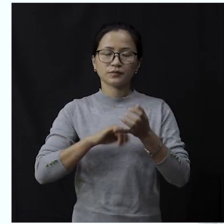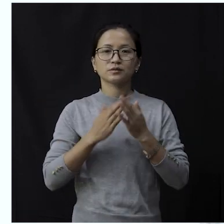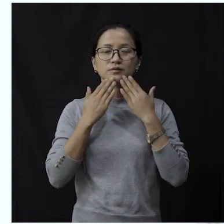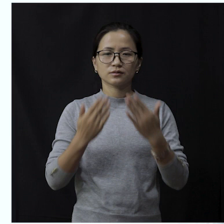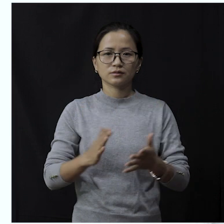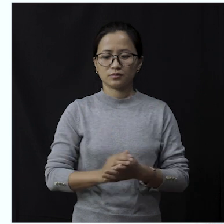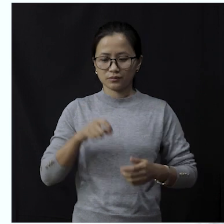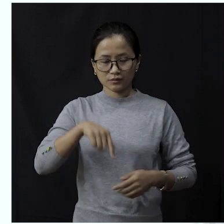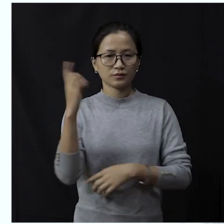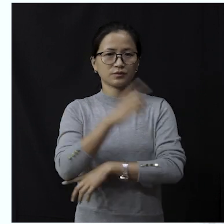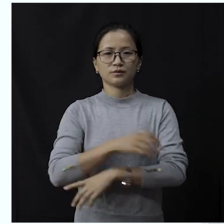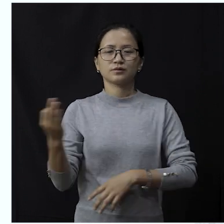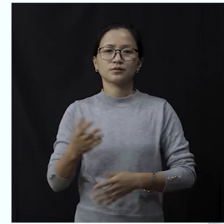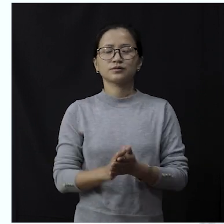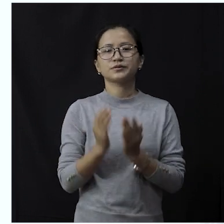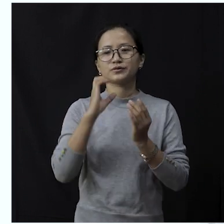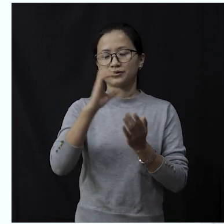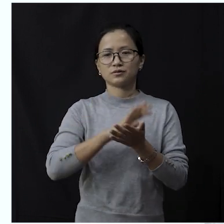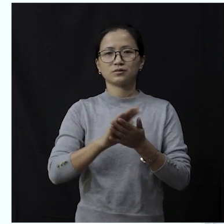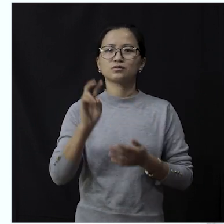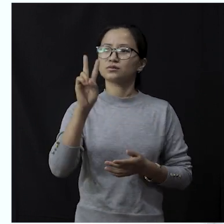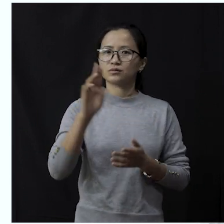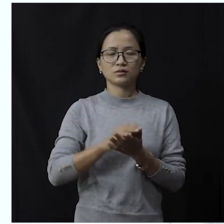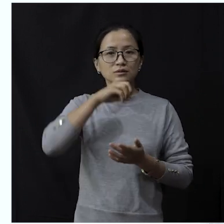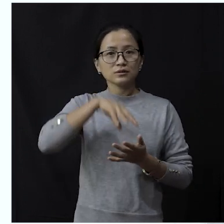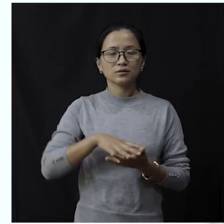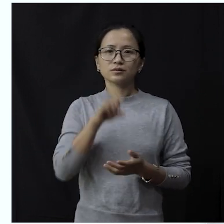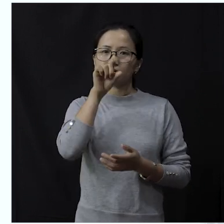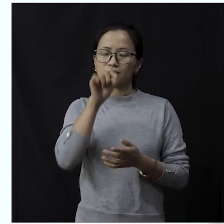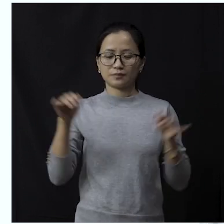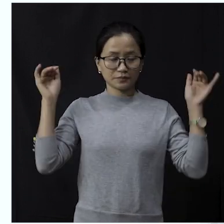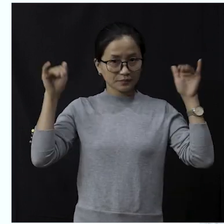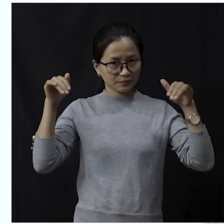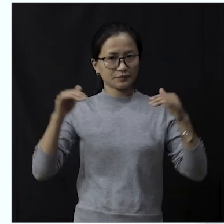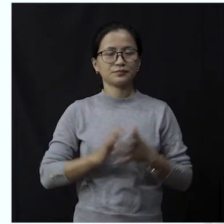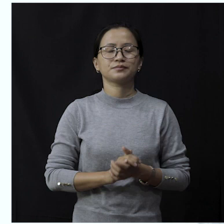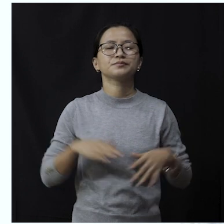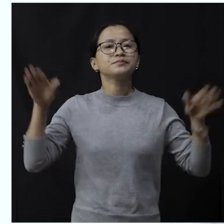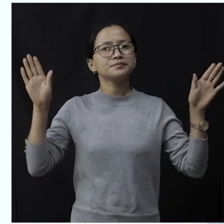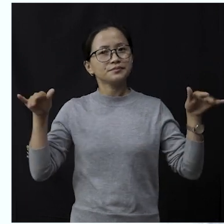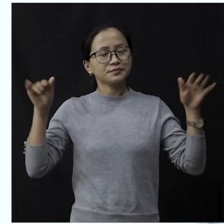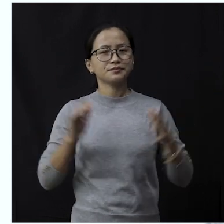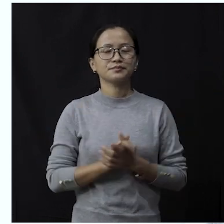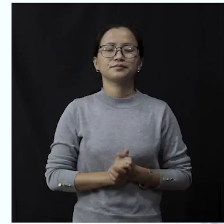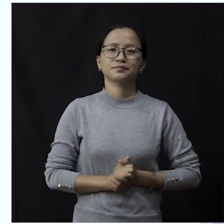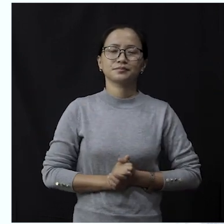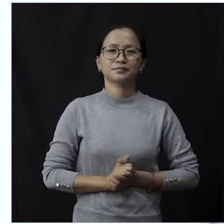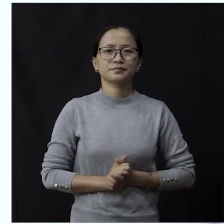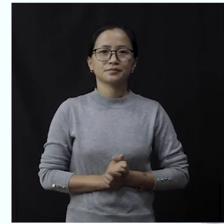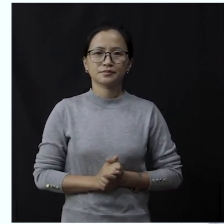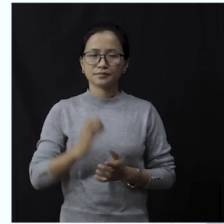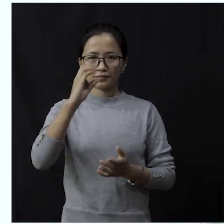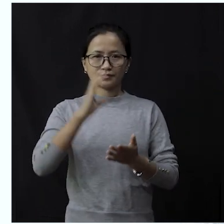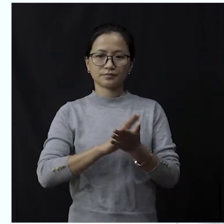will be starting a new chapter that is The Two Young Hornbills. I repeat, The Two Young Hornbills, okay?